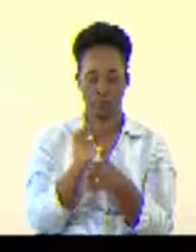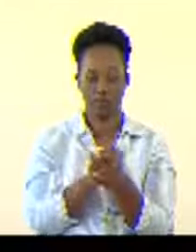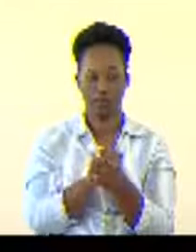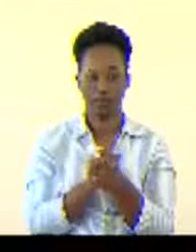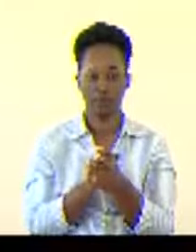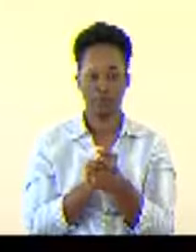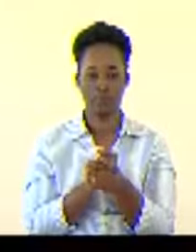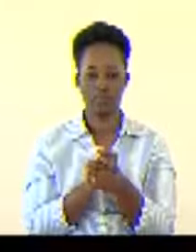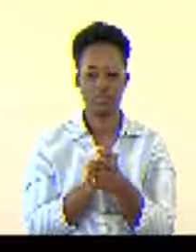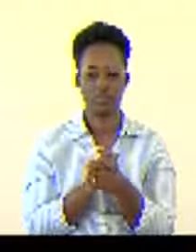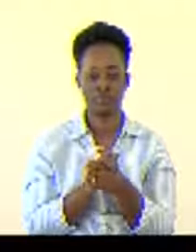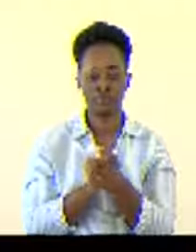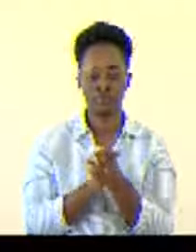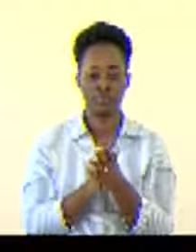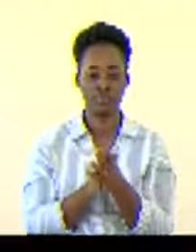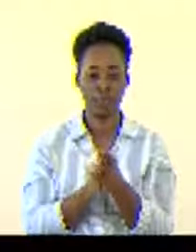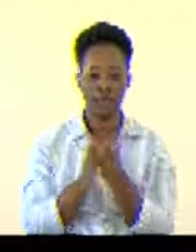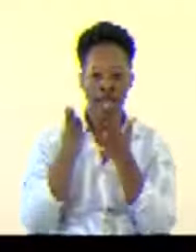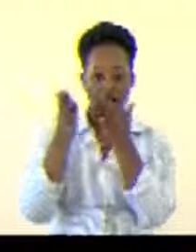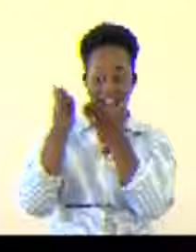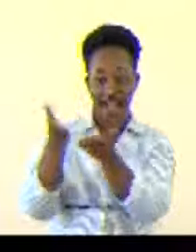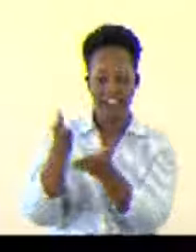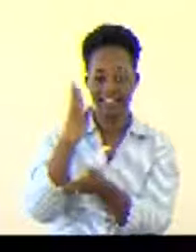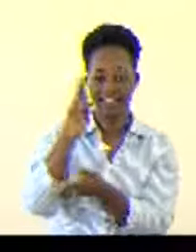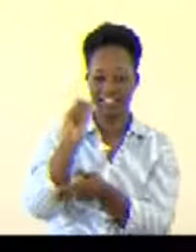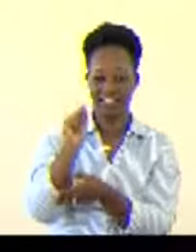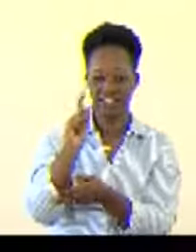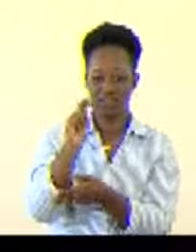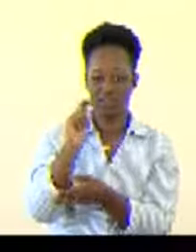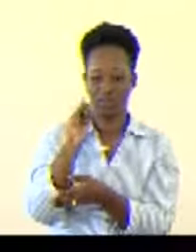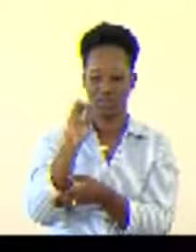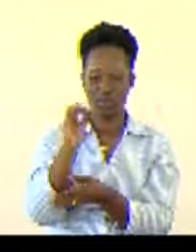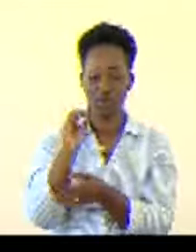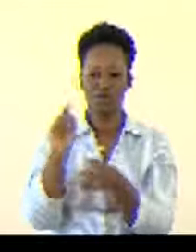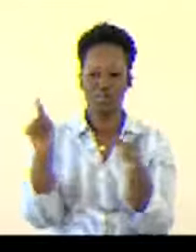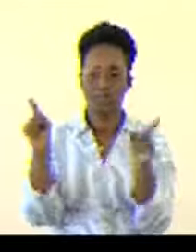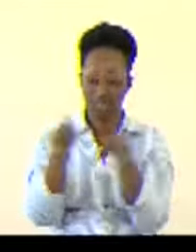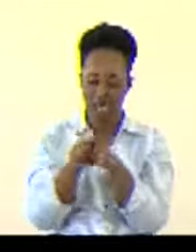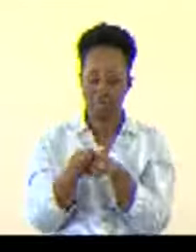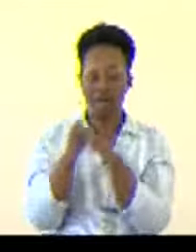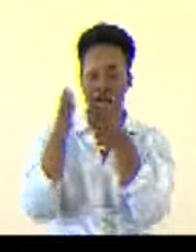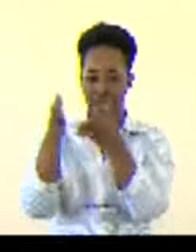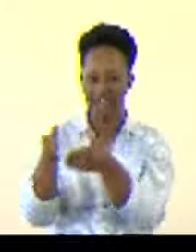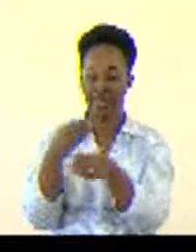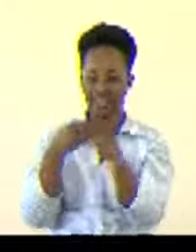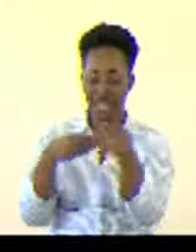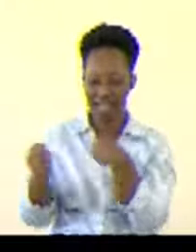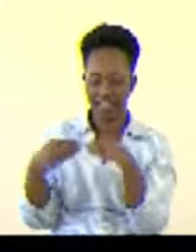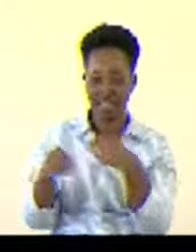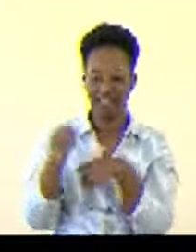ratio. The current ratio is the same as current asset ratio.